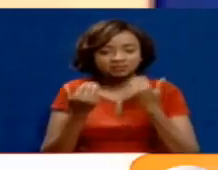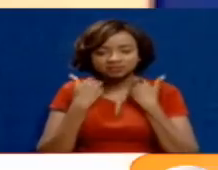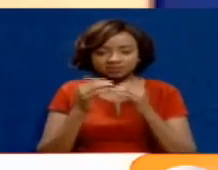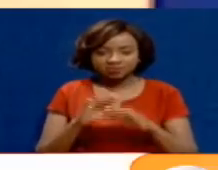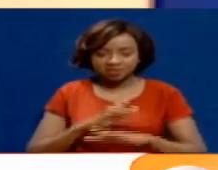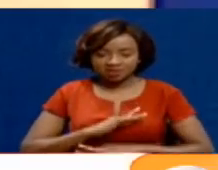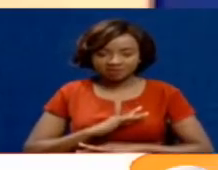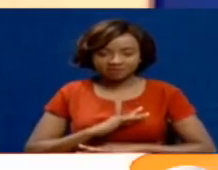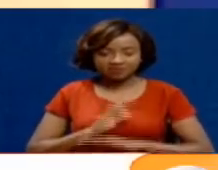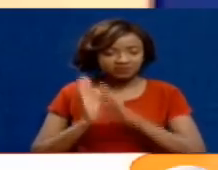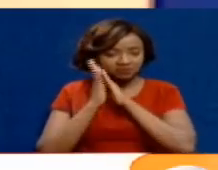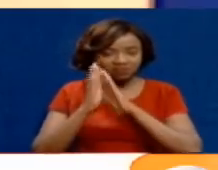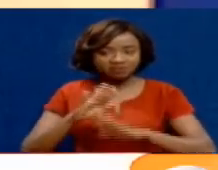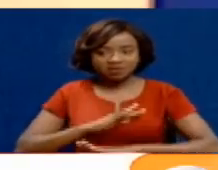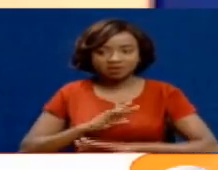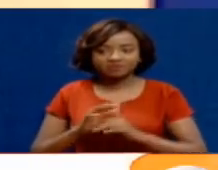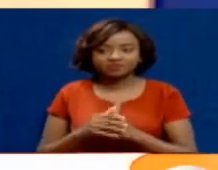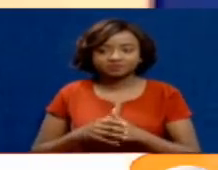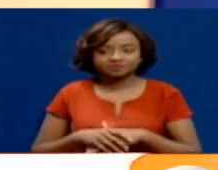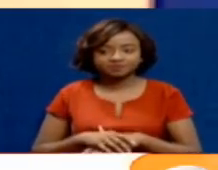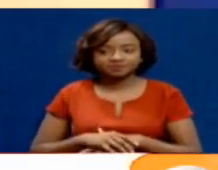And lastly, still on that preventative